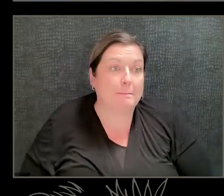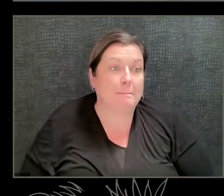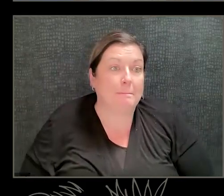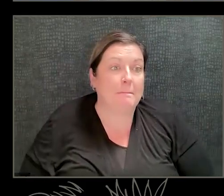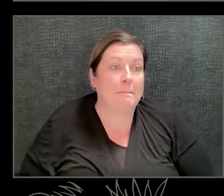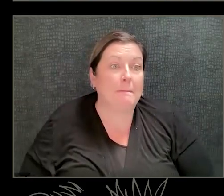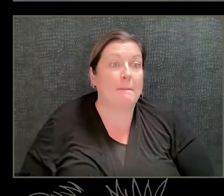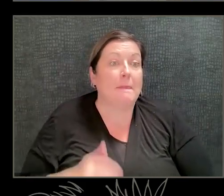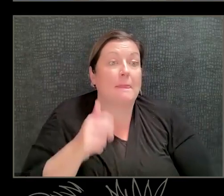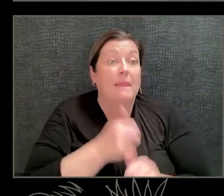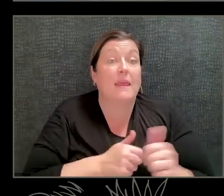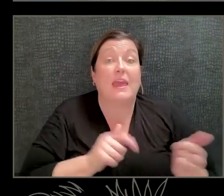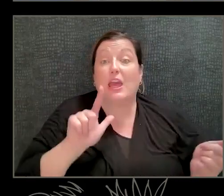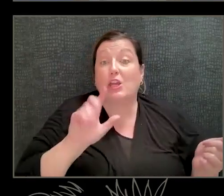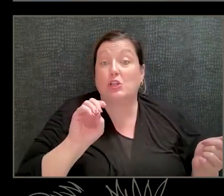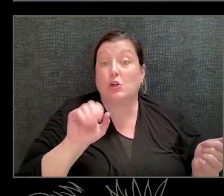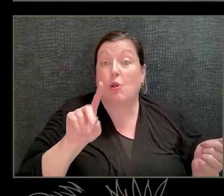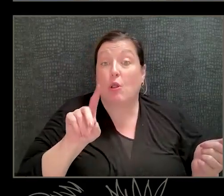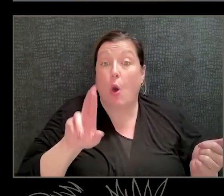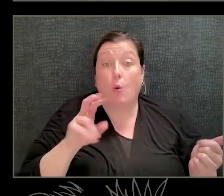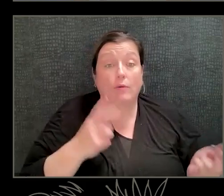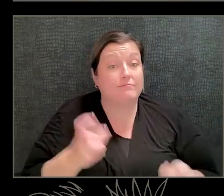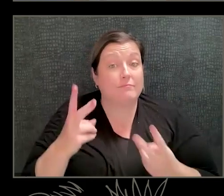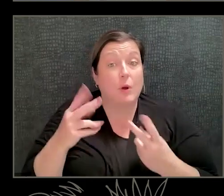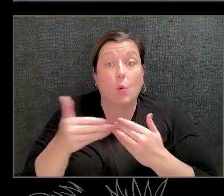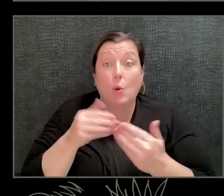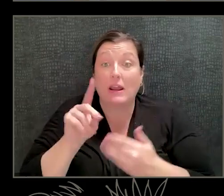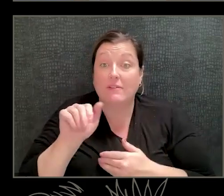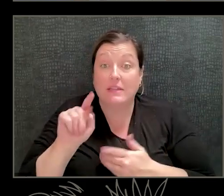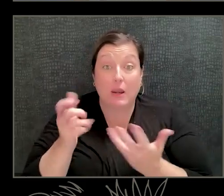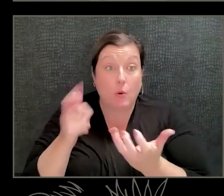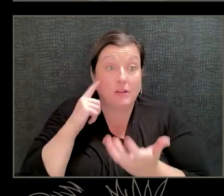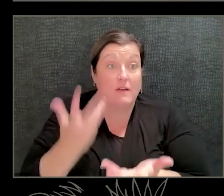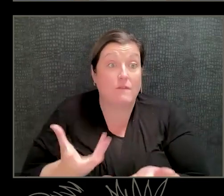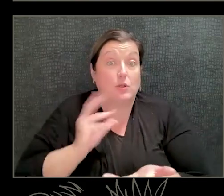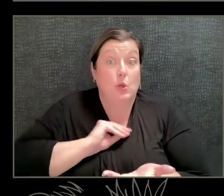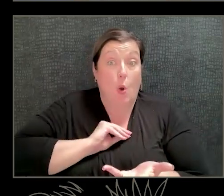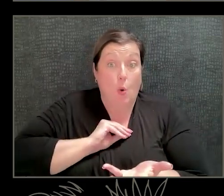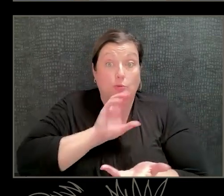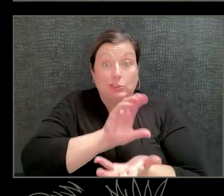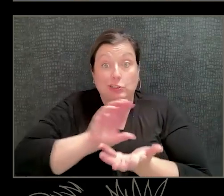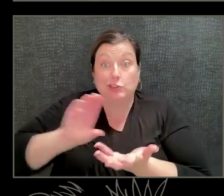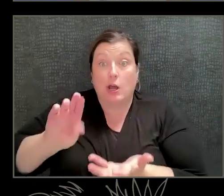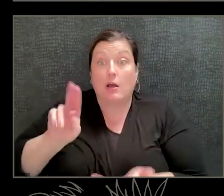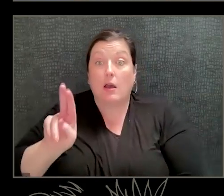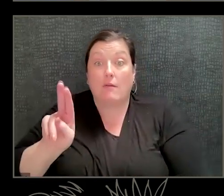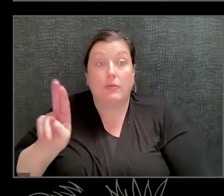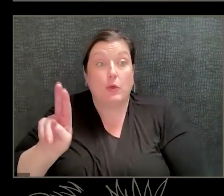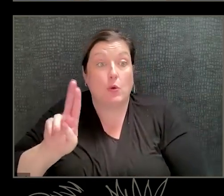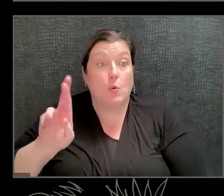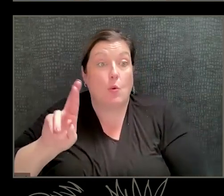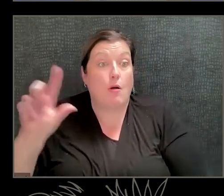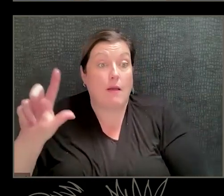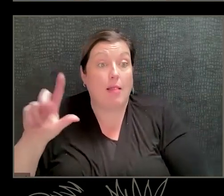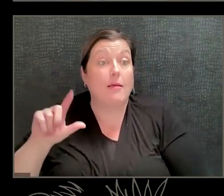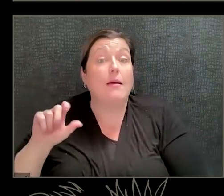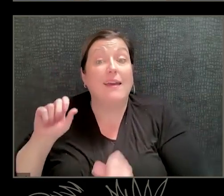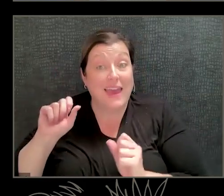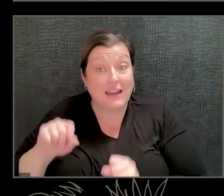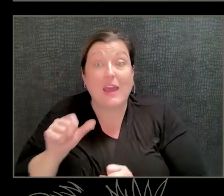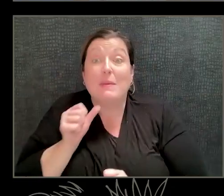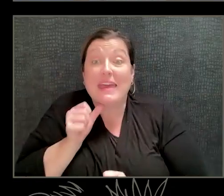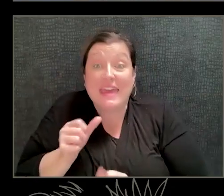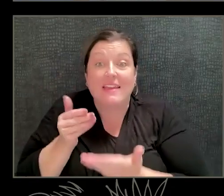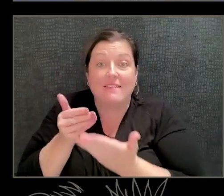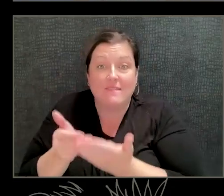Each loader can load whatever data it wants for its own chunk of the URL. And these loaders can be invalidated. You